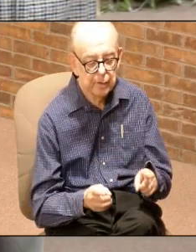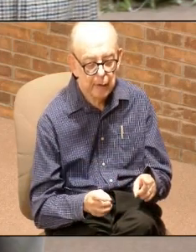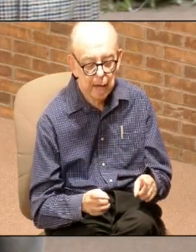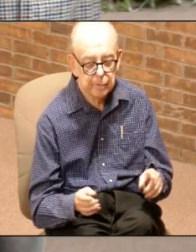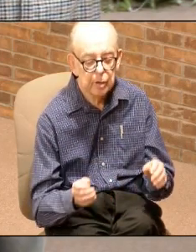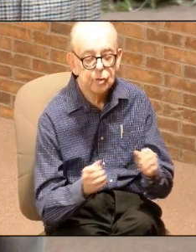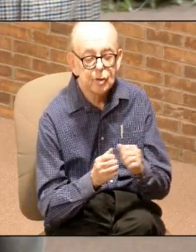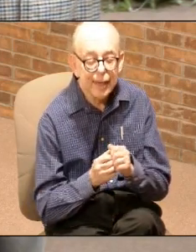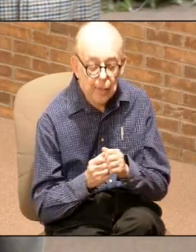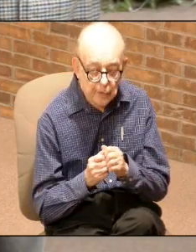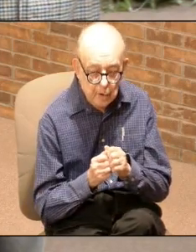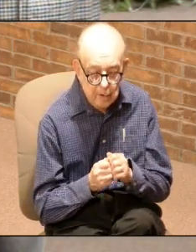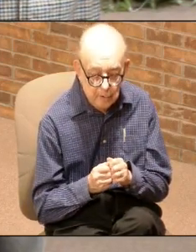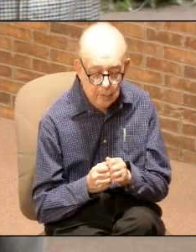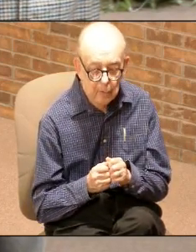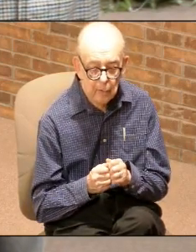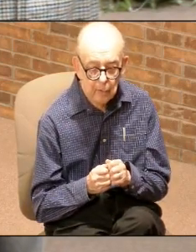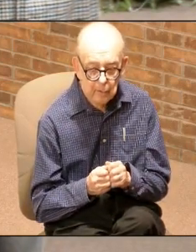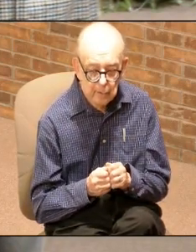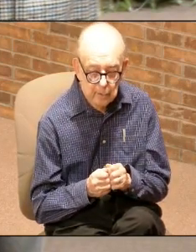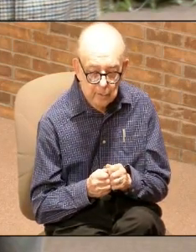together.